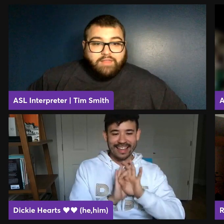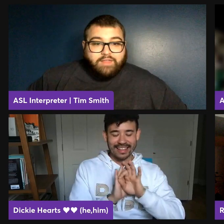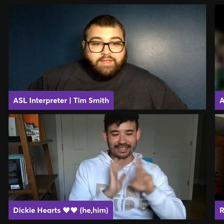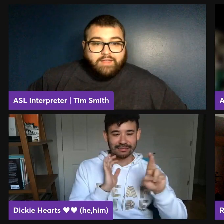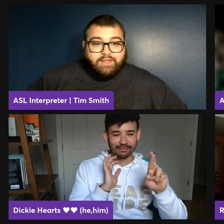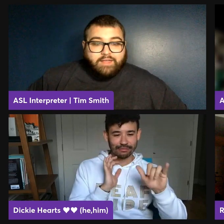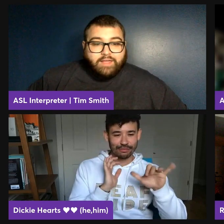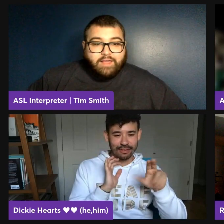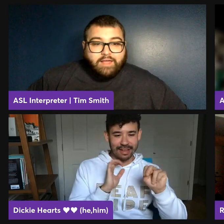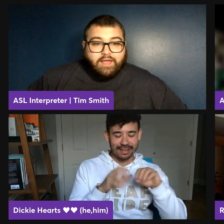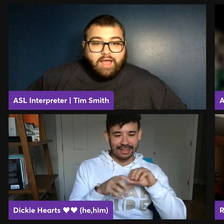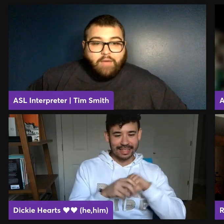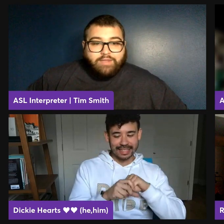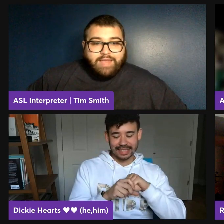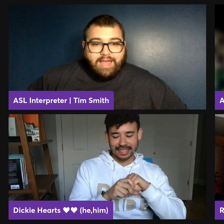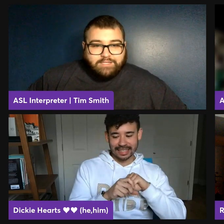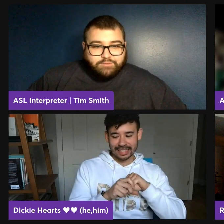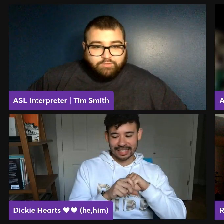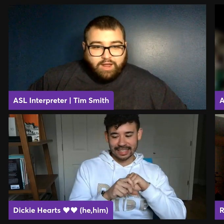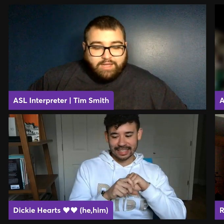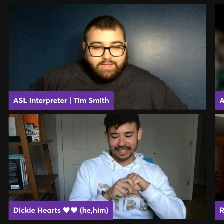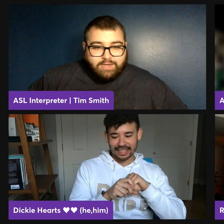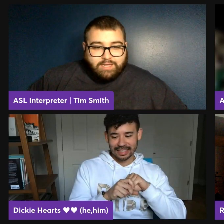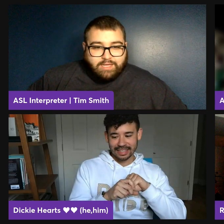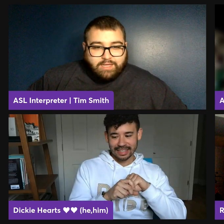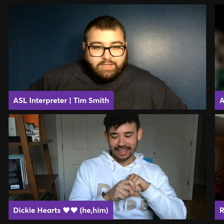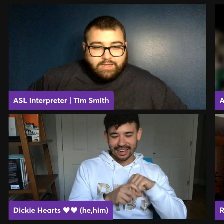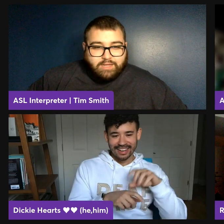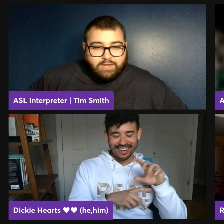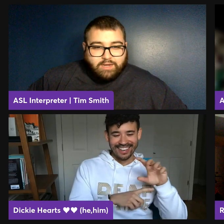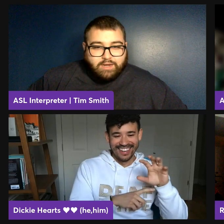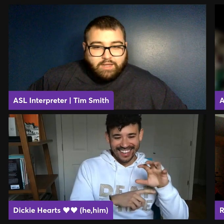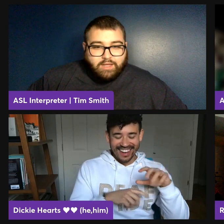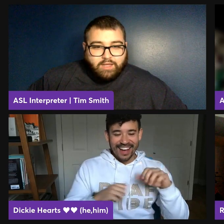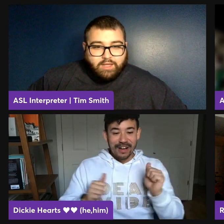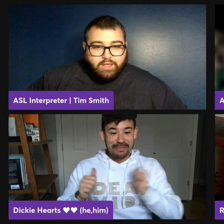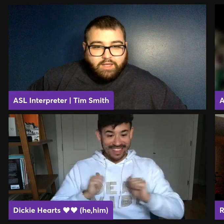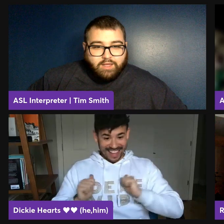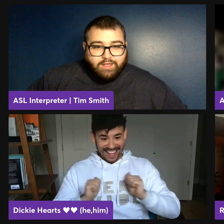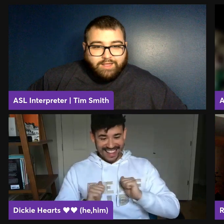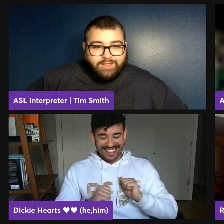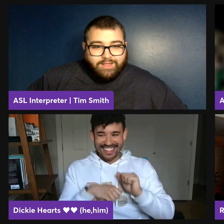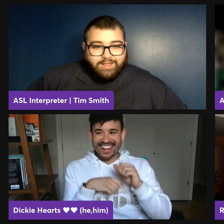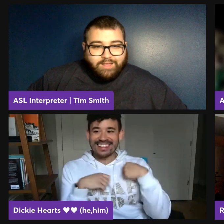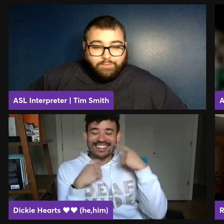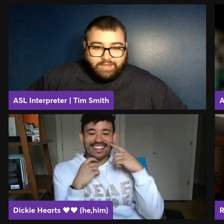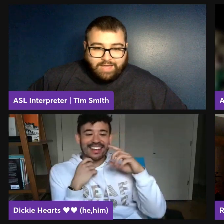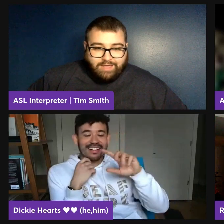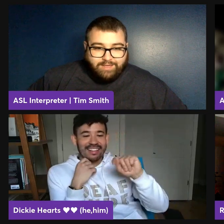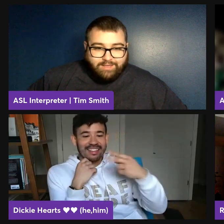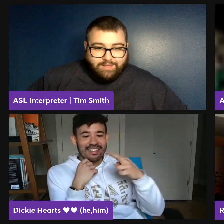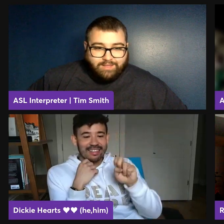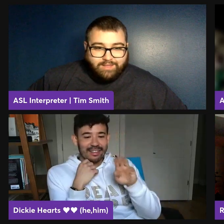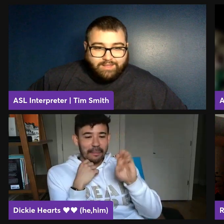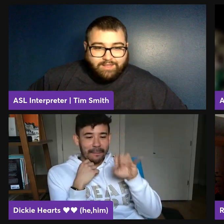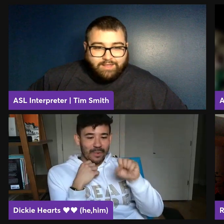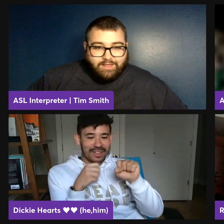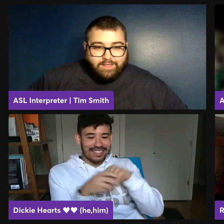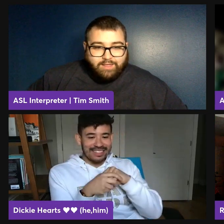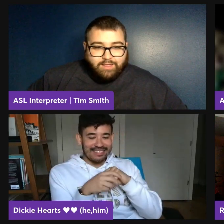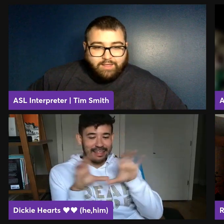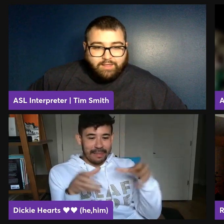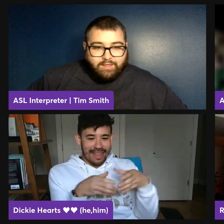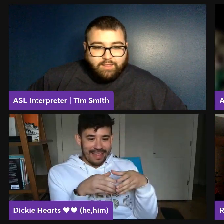So I think I would cast Ryan in a play.